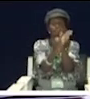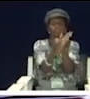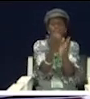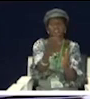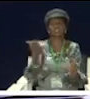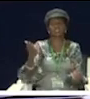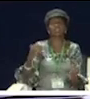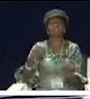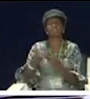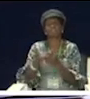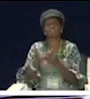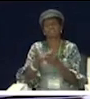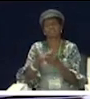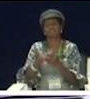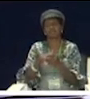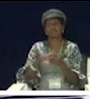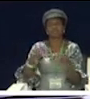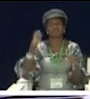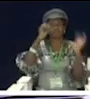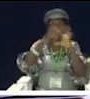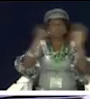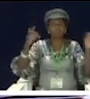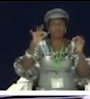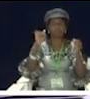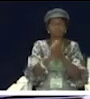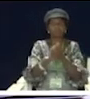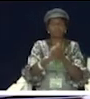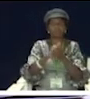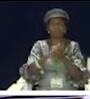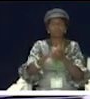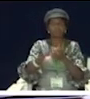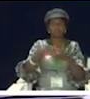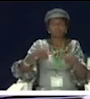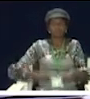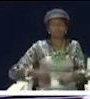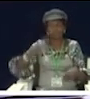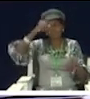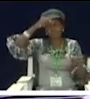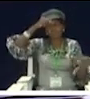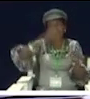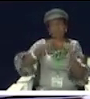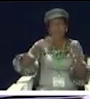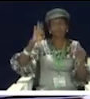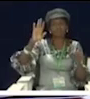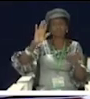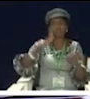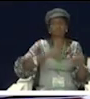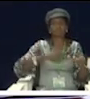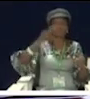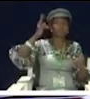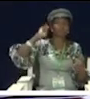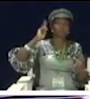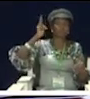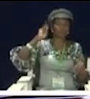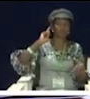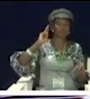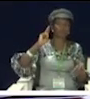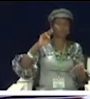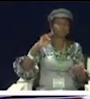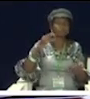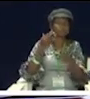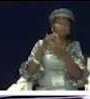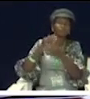You see, the statement of that young man reminded me of an uncle of mine, the late